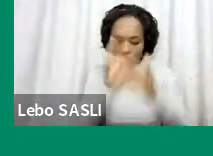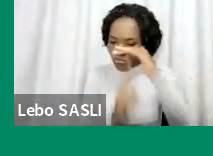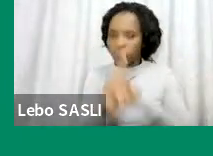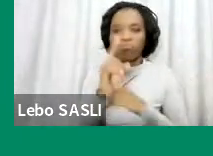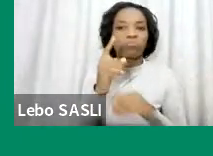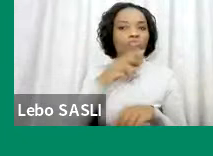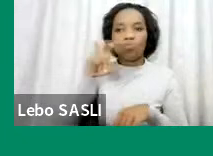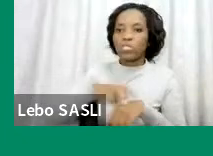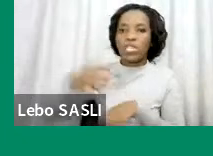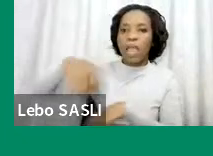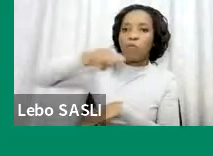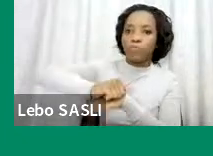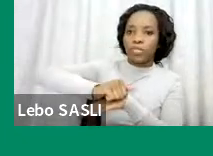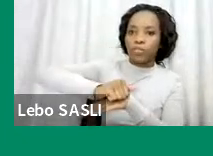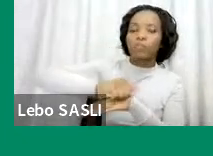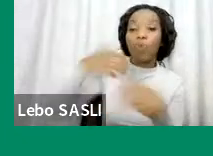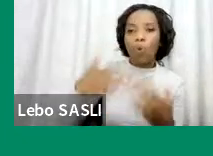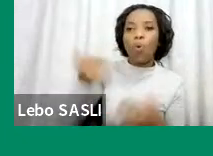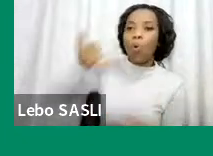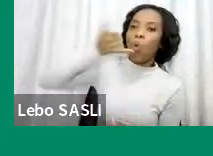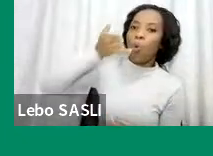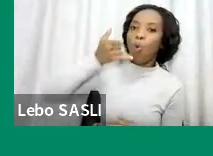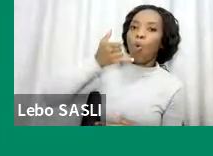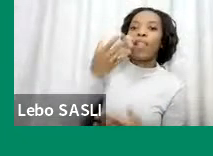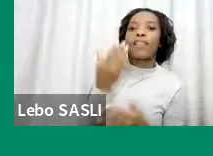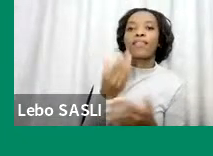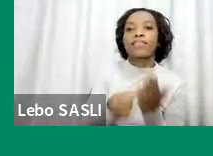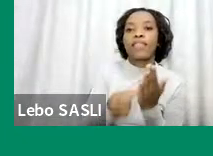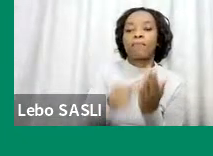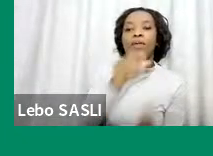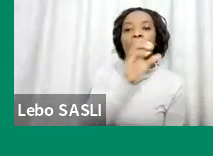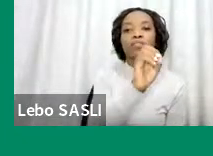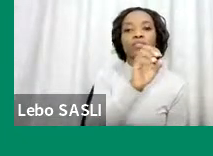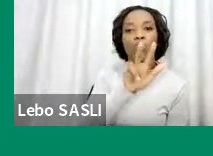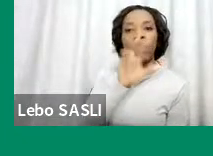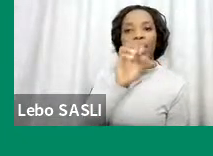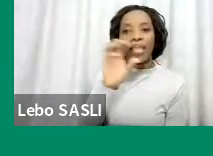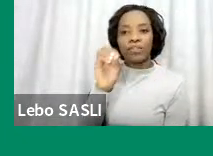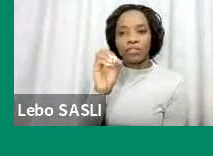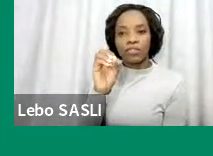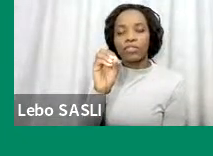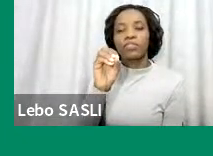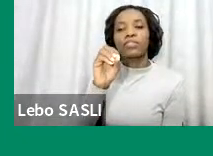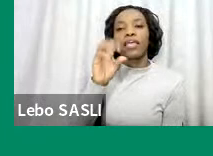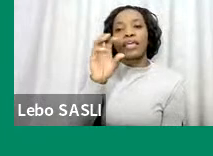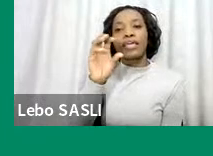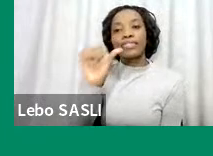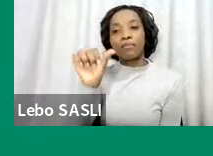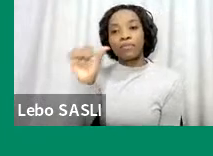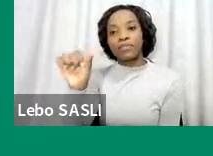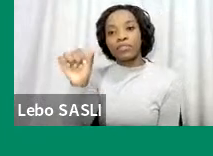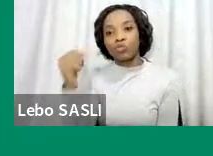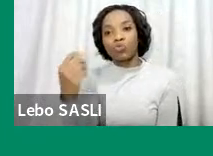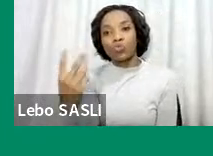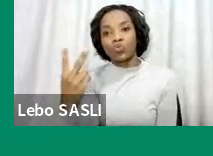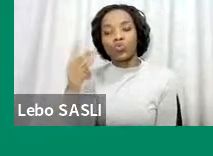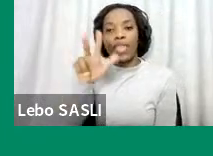Or you can call us on our toll-free number, that is 0800 662